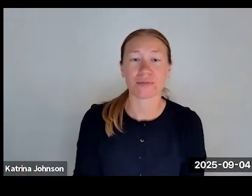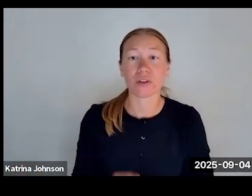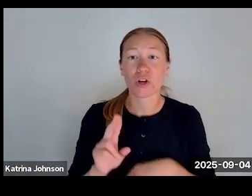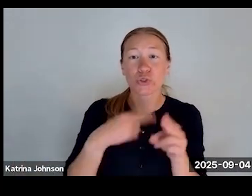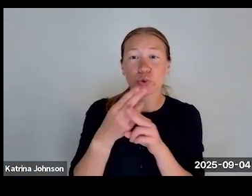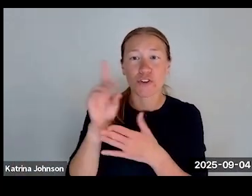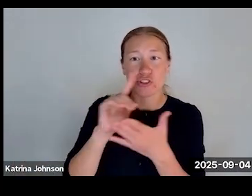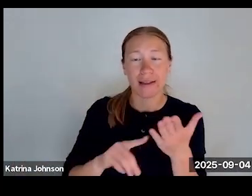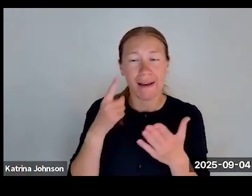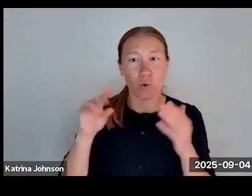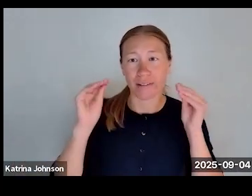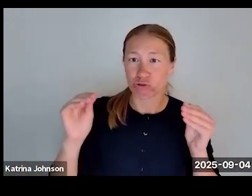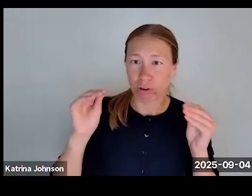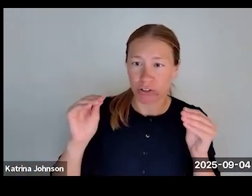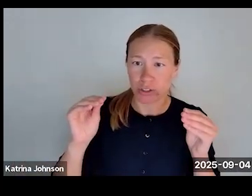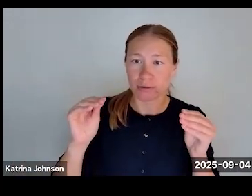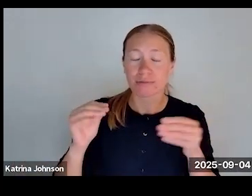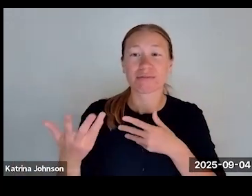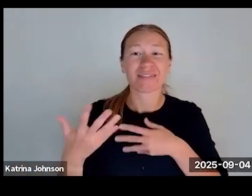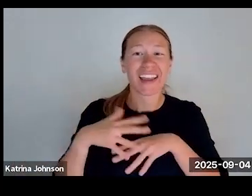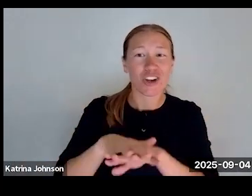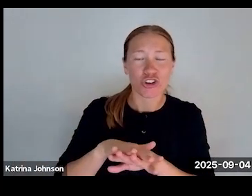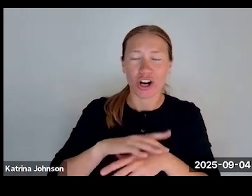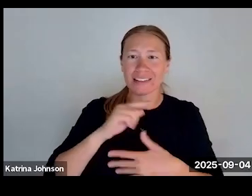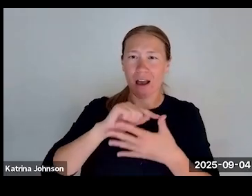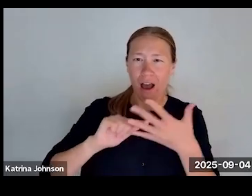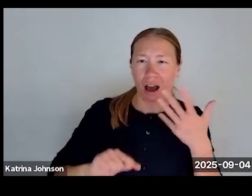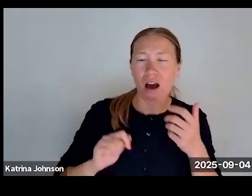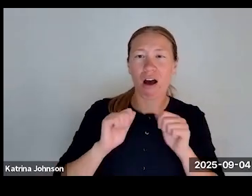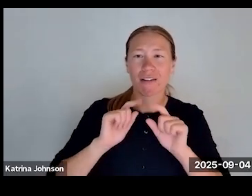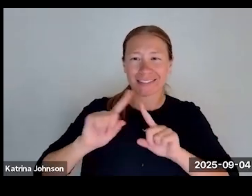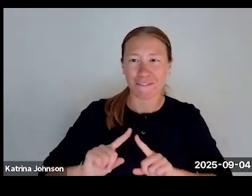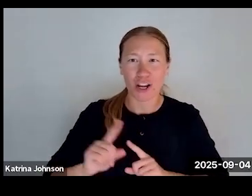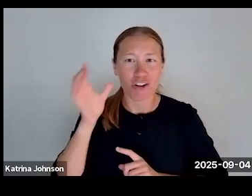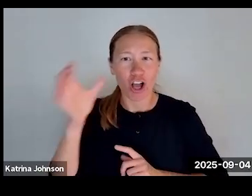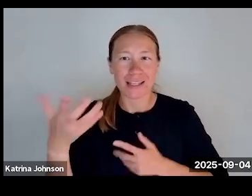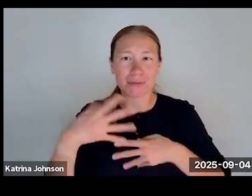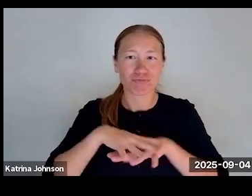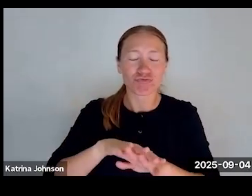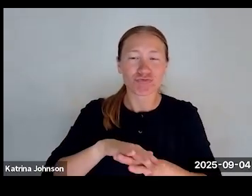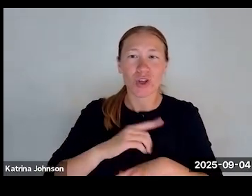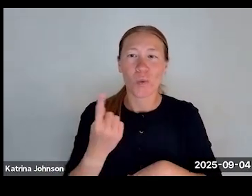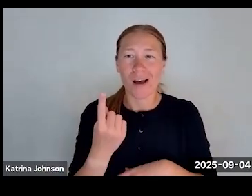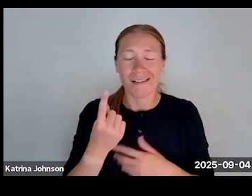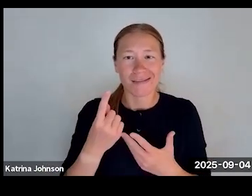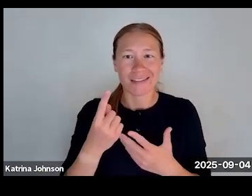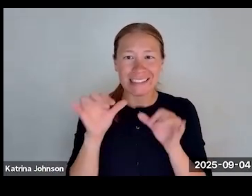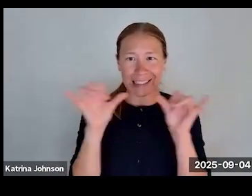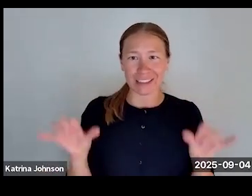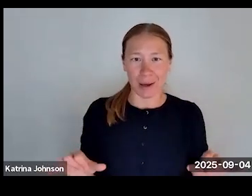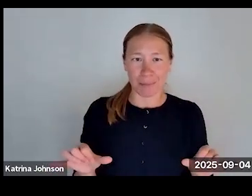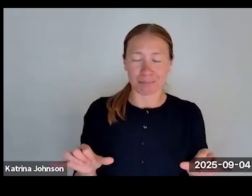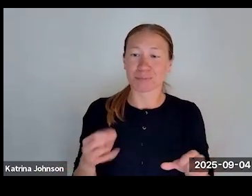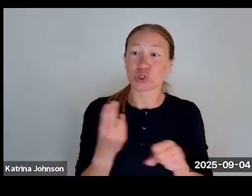Universal design for instruction integrates all of these concepts into a single system. It uses the principles